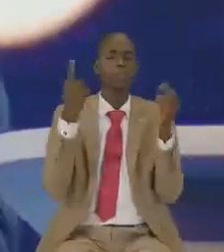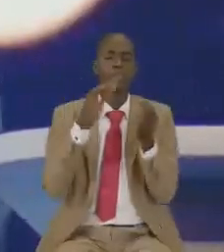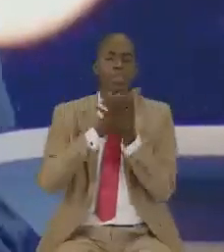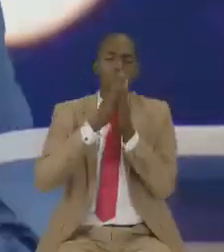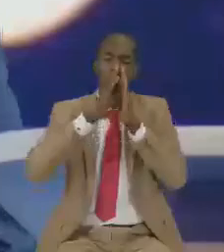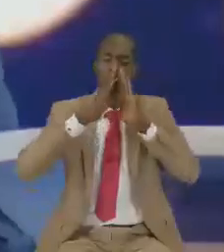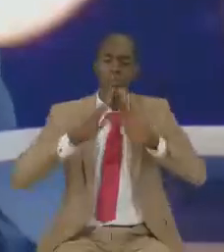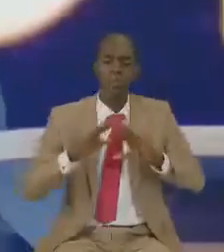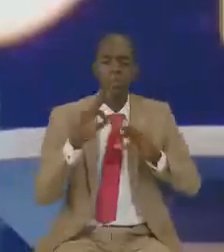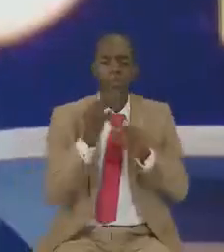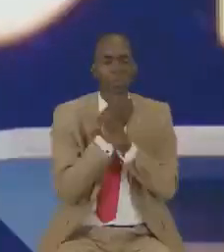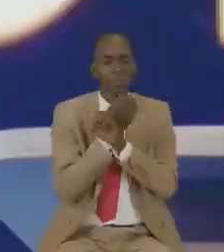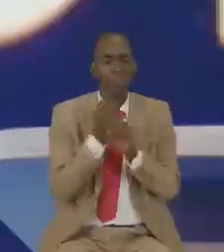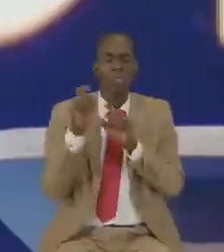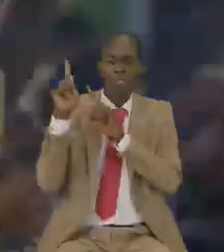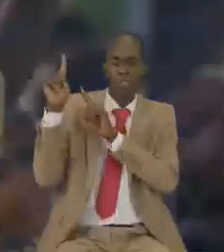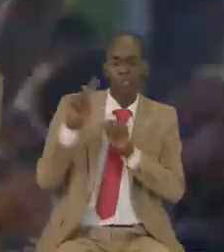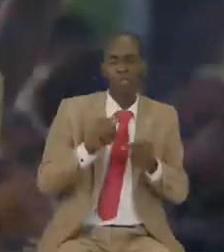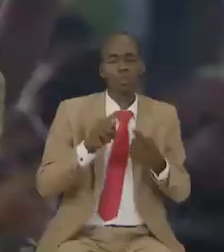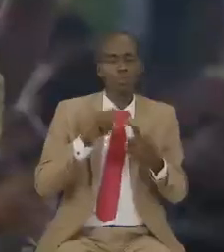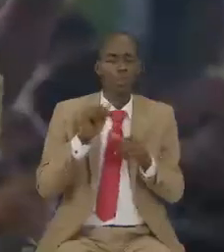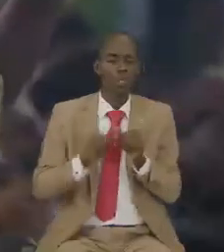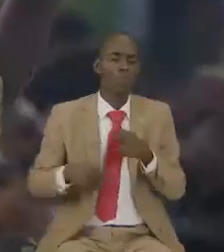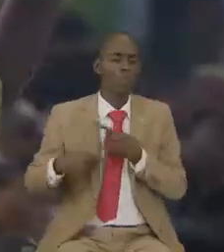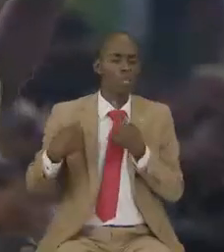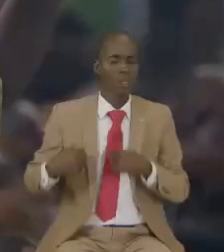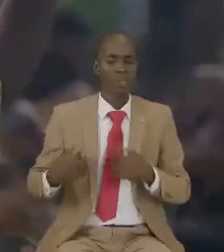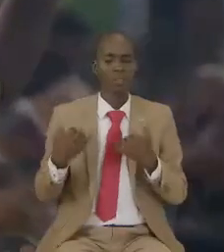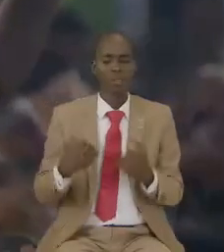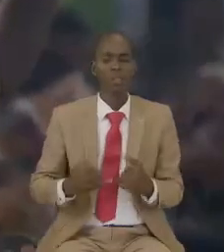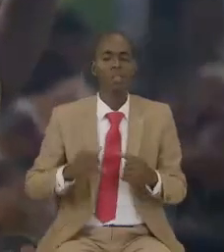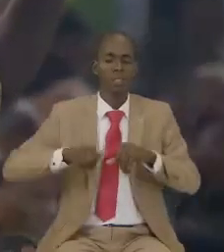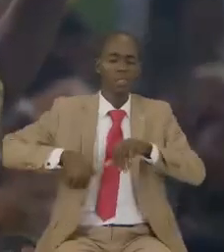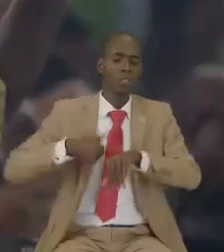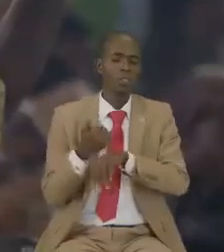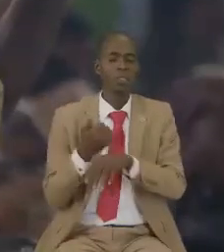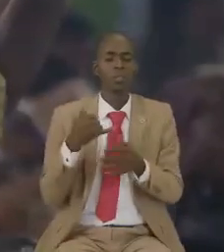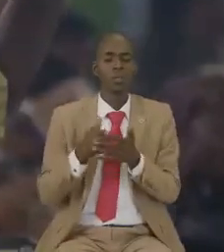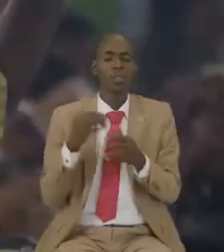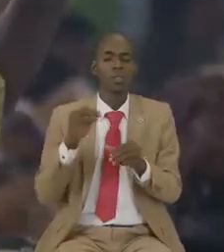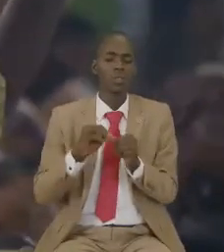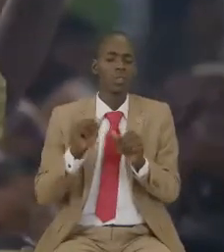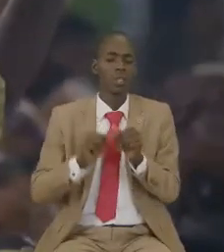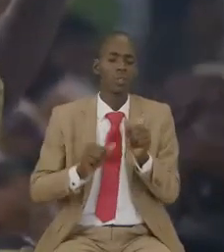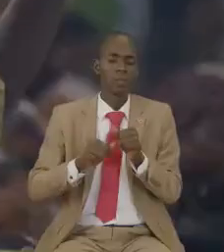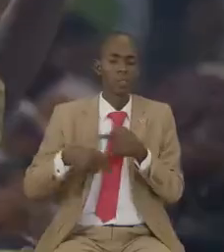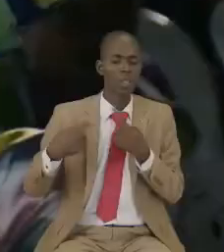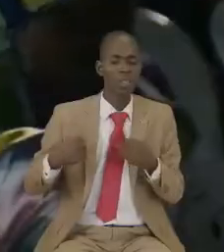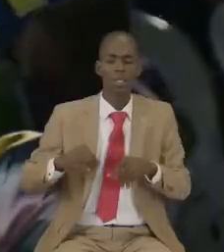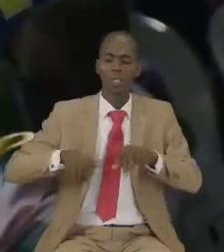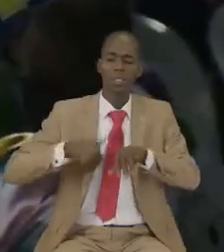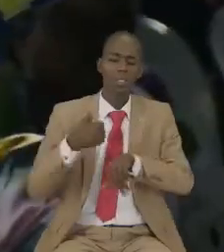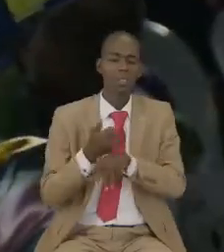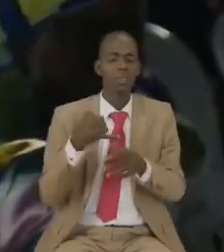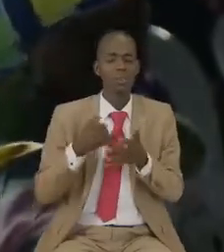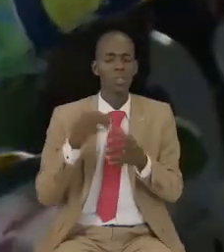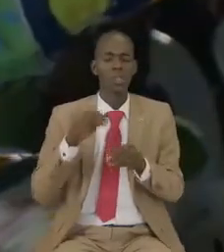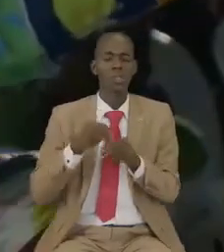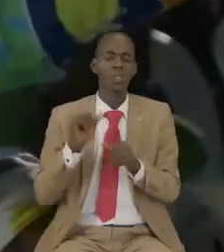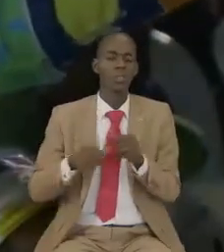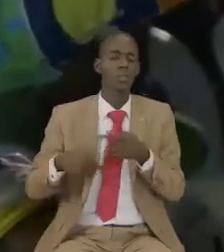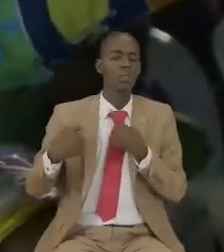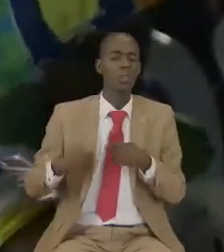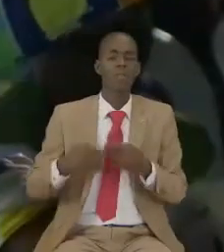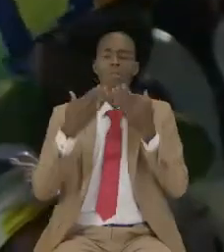salvation coming into every heart now. Confirm it in every life. Confirm it in every heart. Thank you,